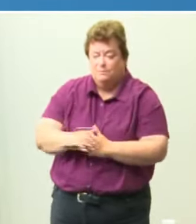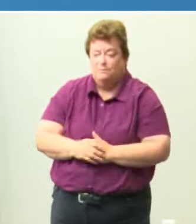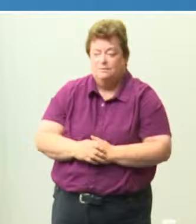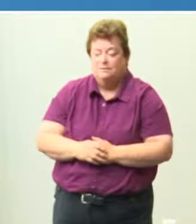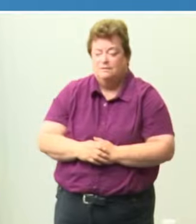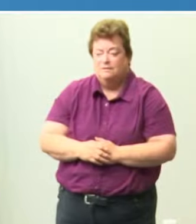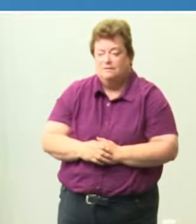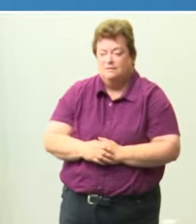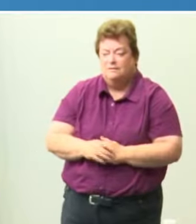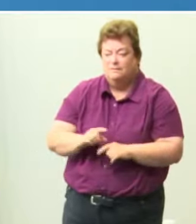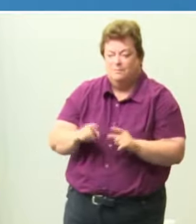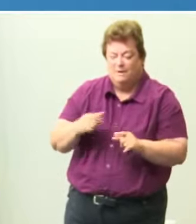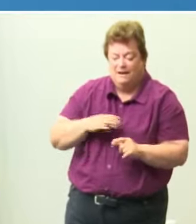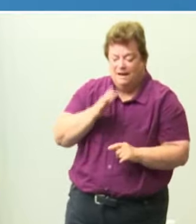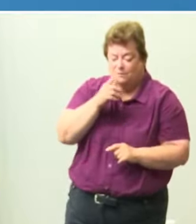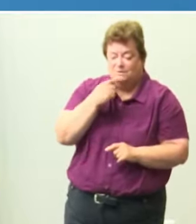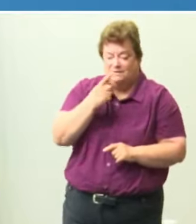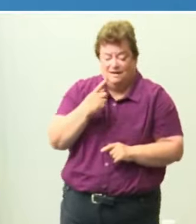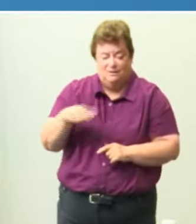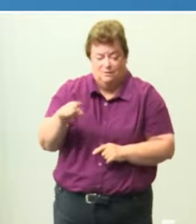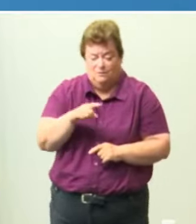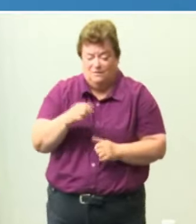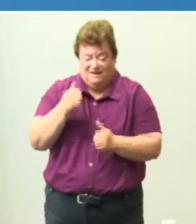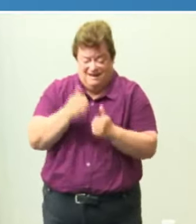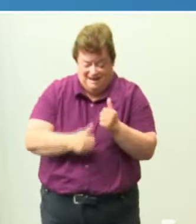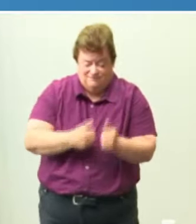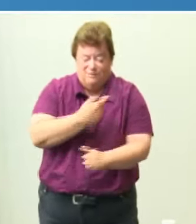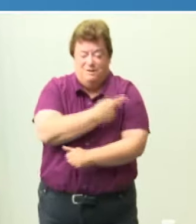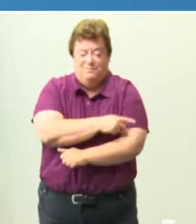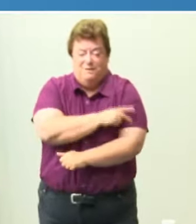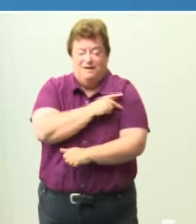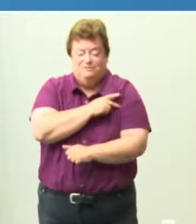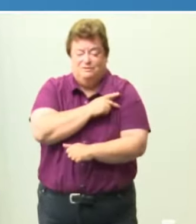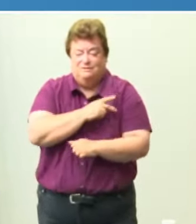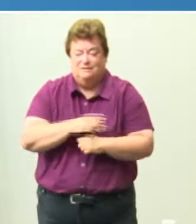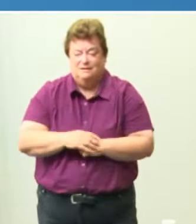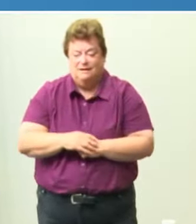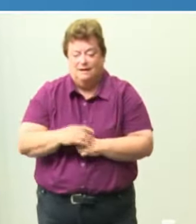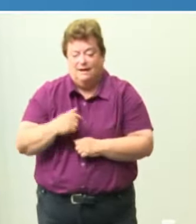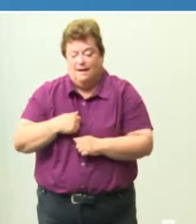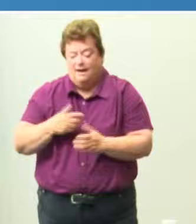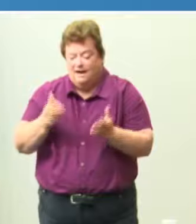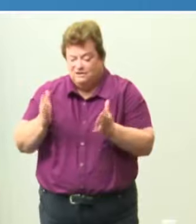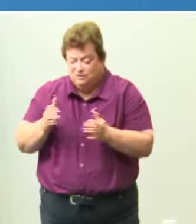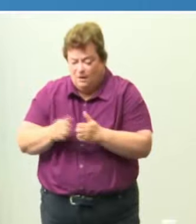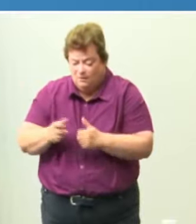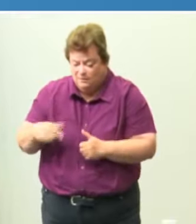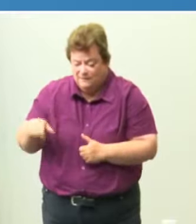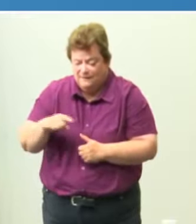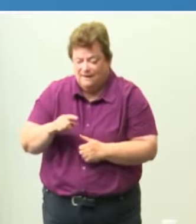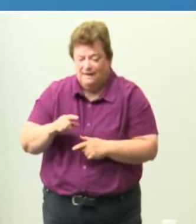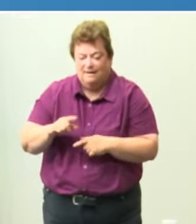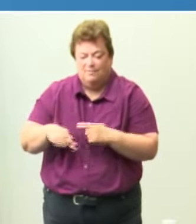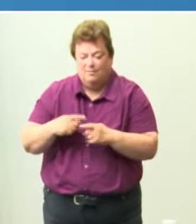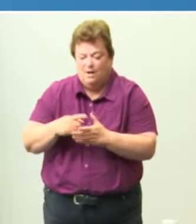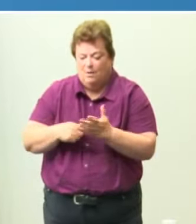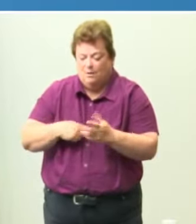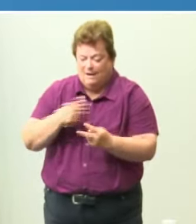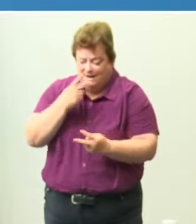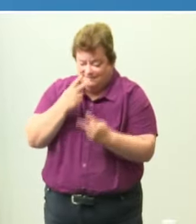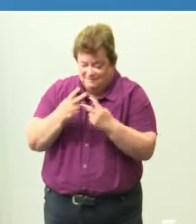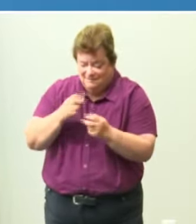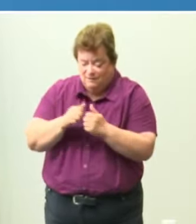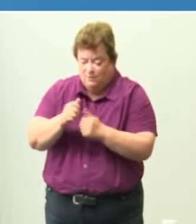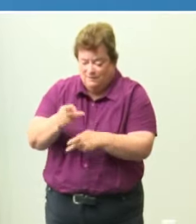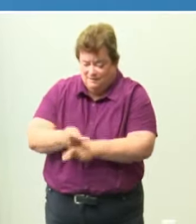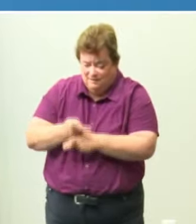But I will tell you, every one of them, as I would talk to them about what I was seeing with their care and